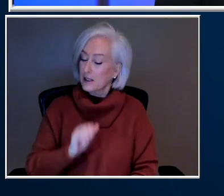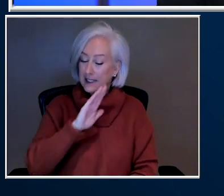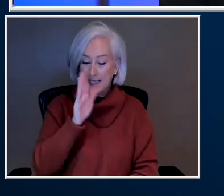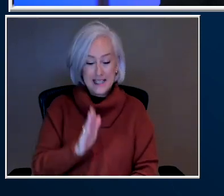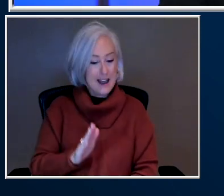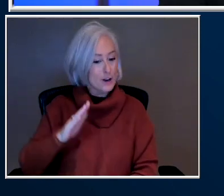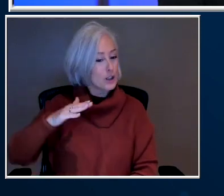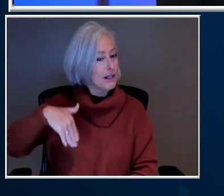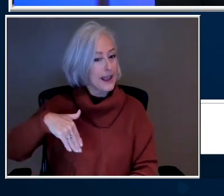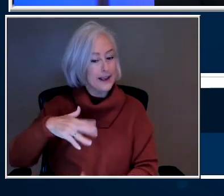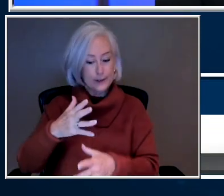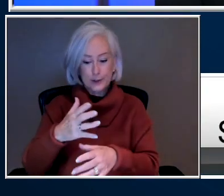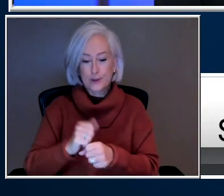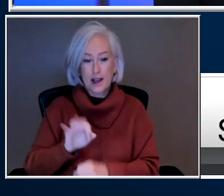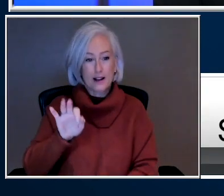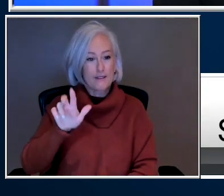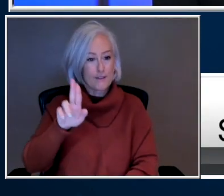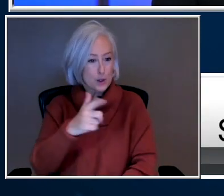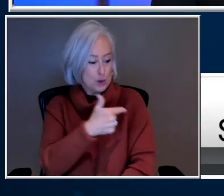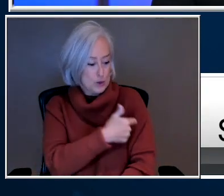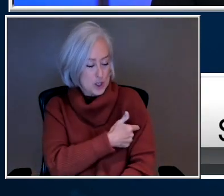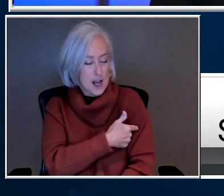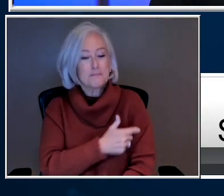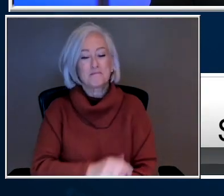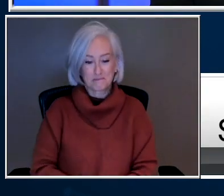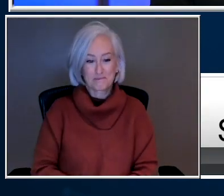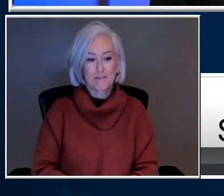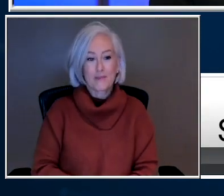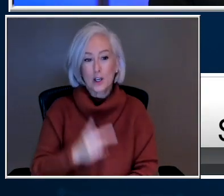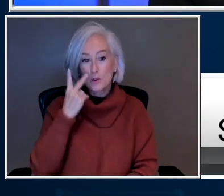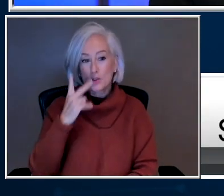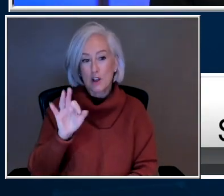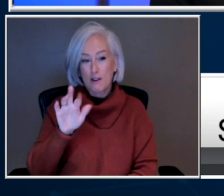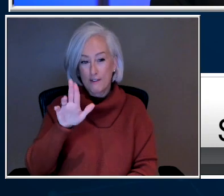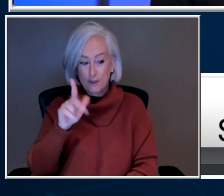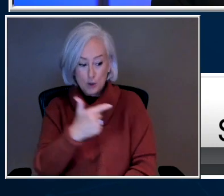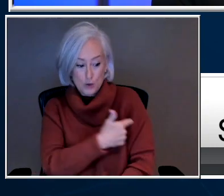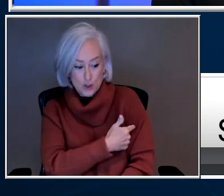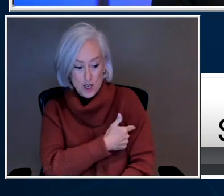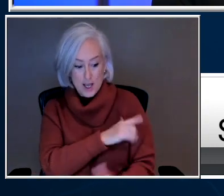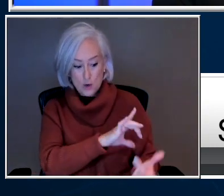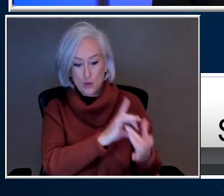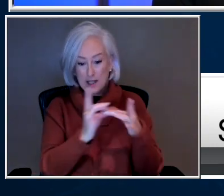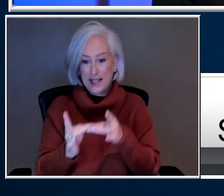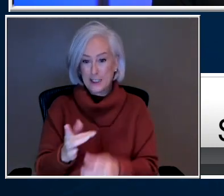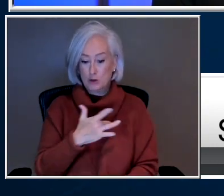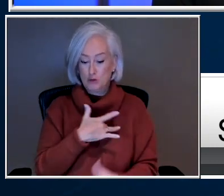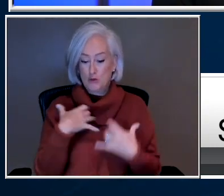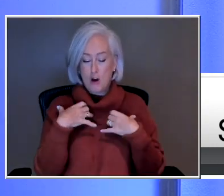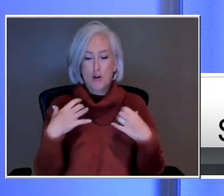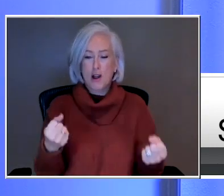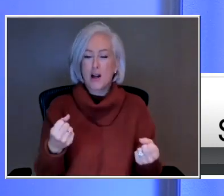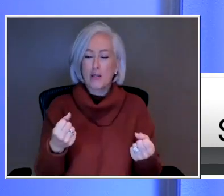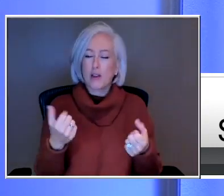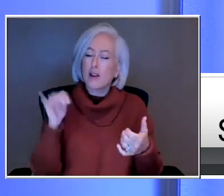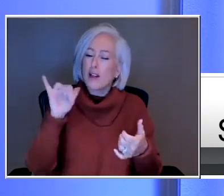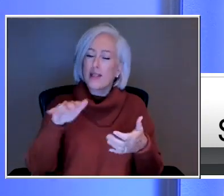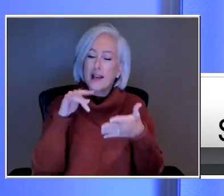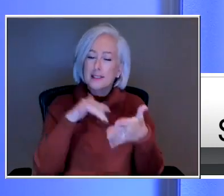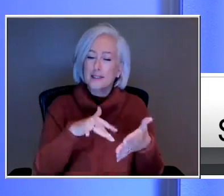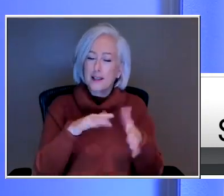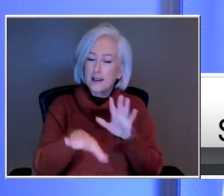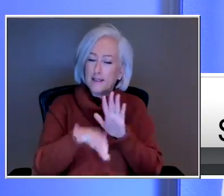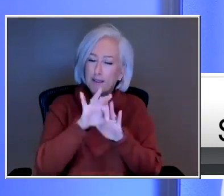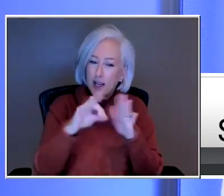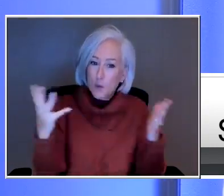Hawk, you saw a new study linking the flu vaccine to heart health. What did that study find? Yeah, and I think the important words there are new